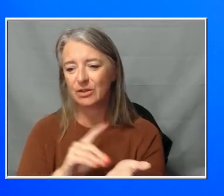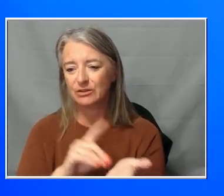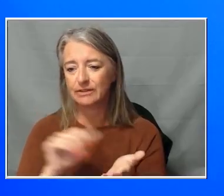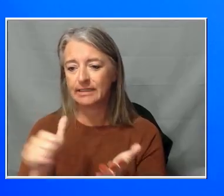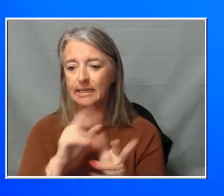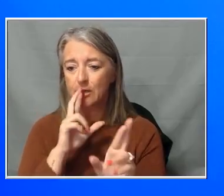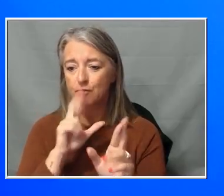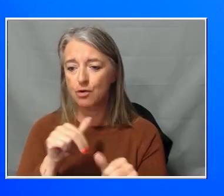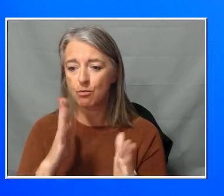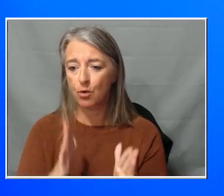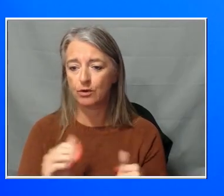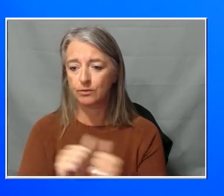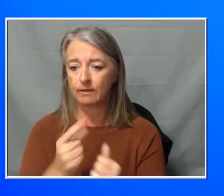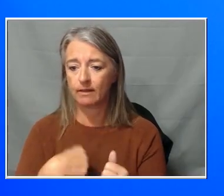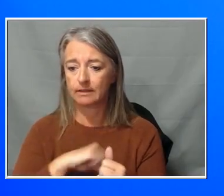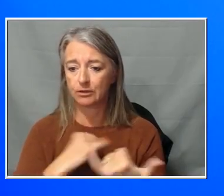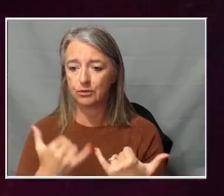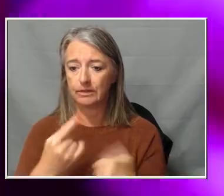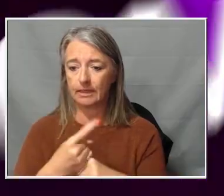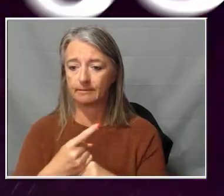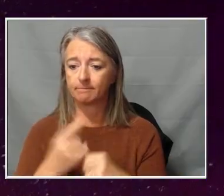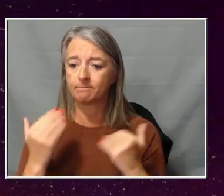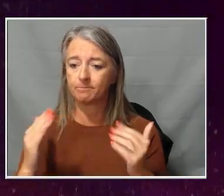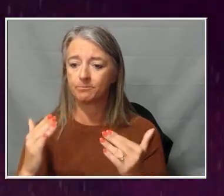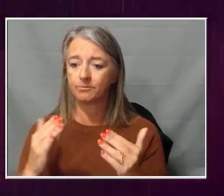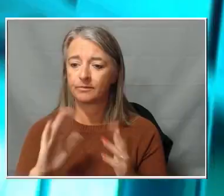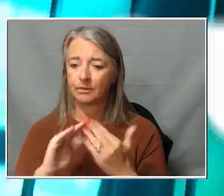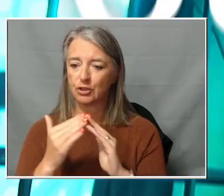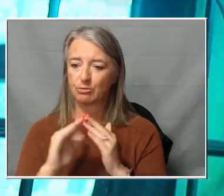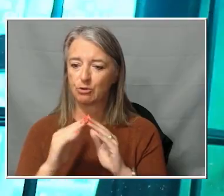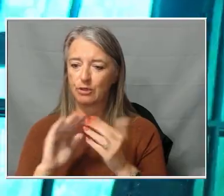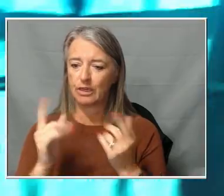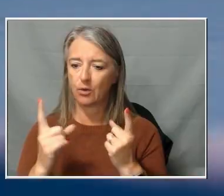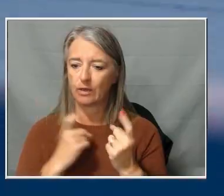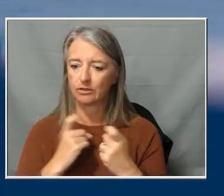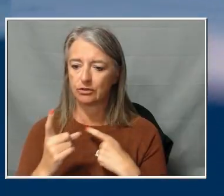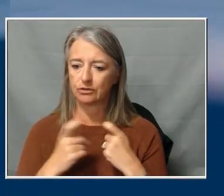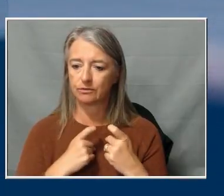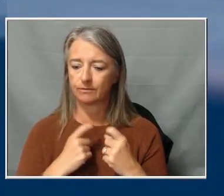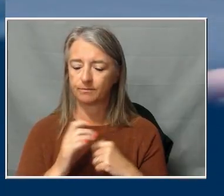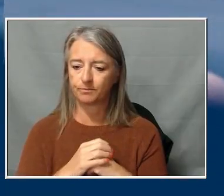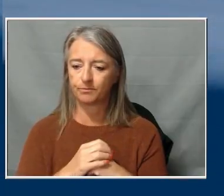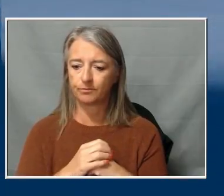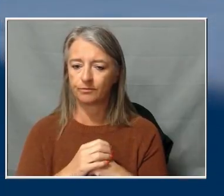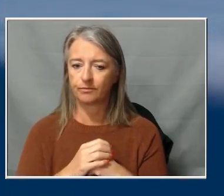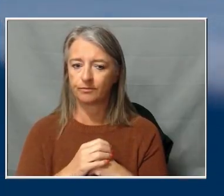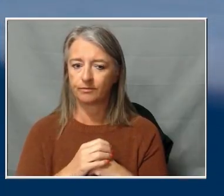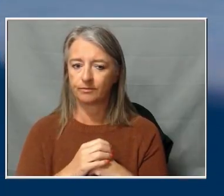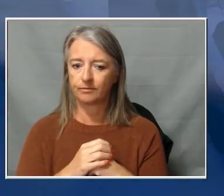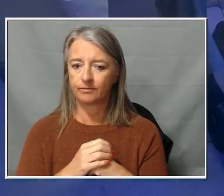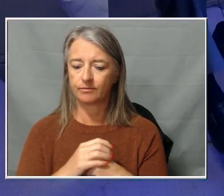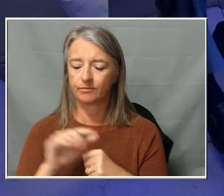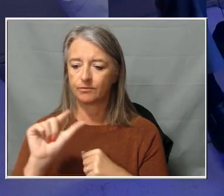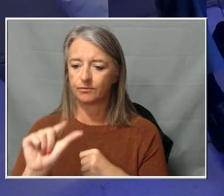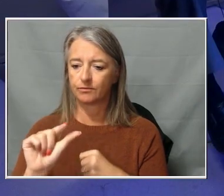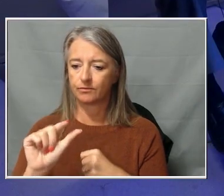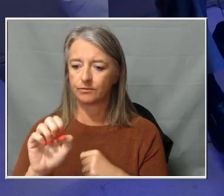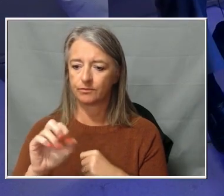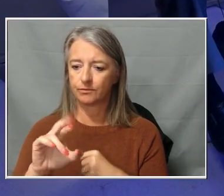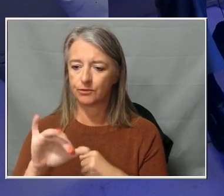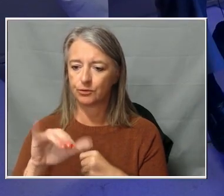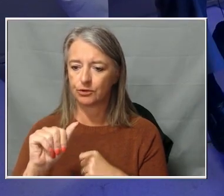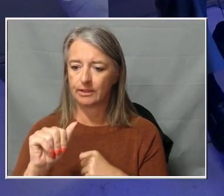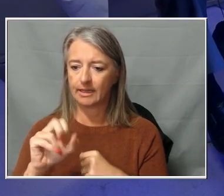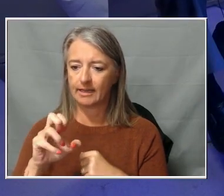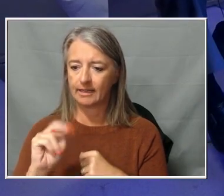today? Well, let's get to some community questions. And Georgianne, one of our faithful viewers, just said, what an adorable family. She